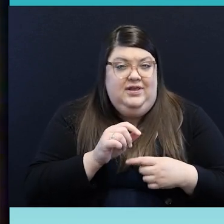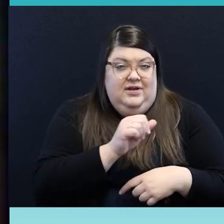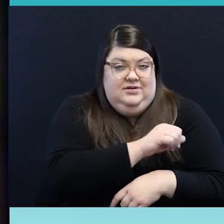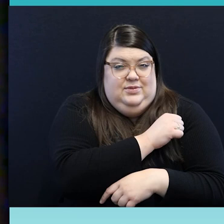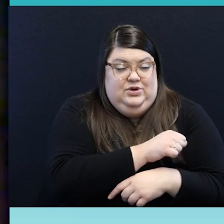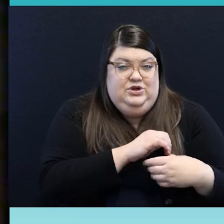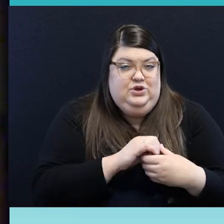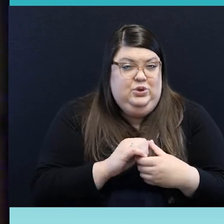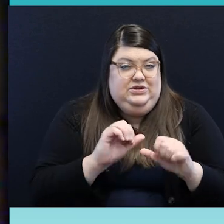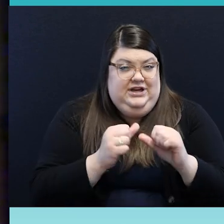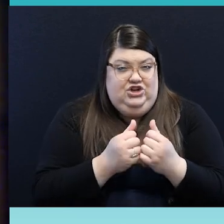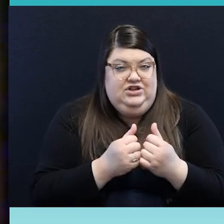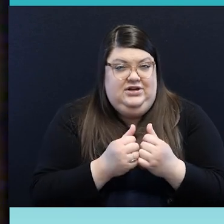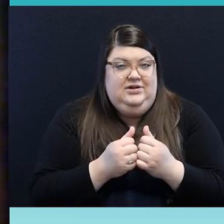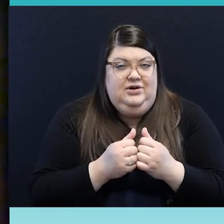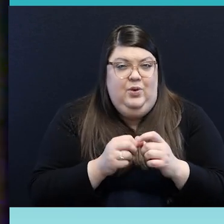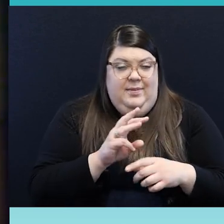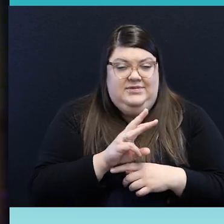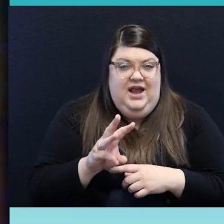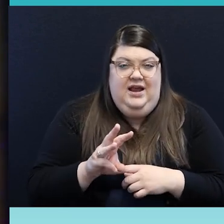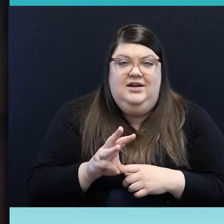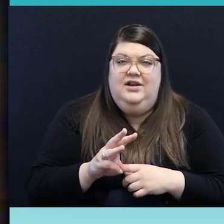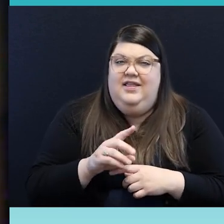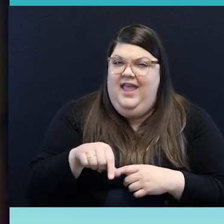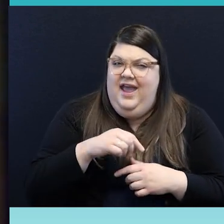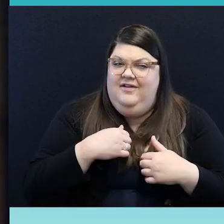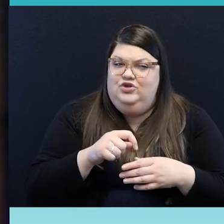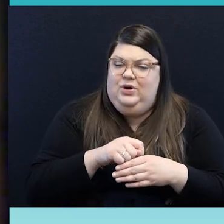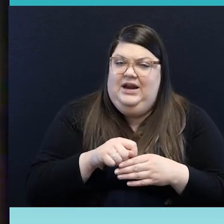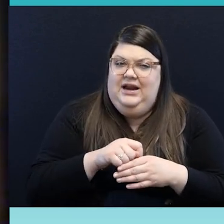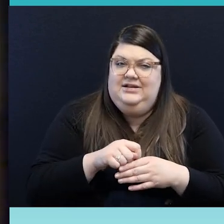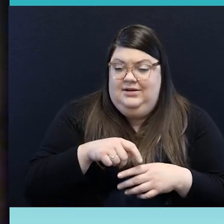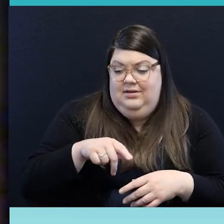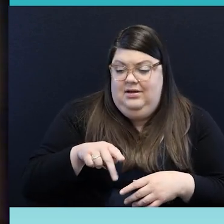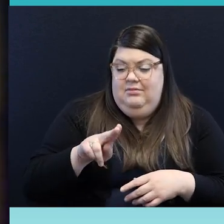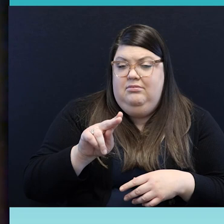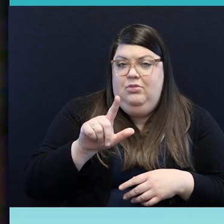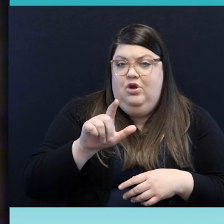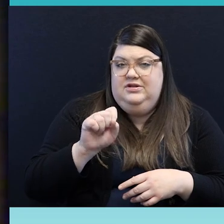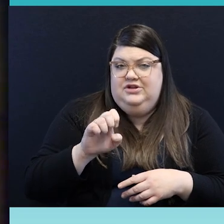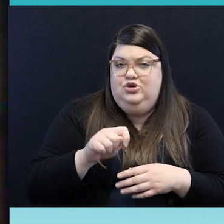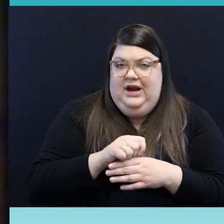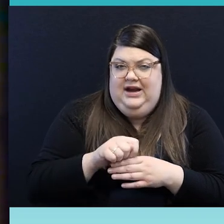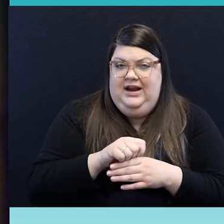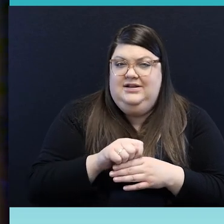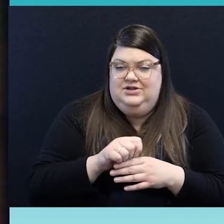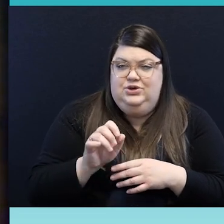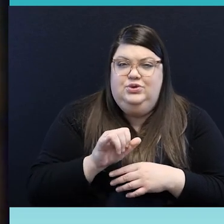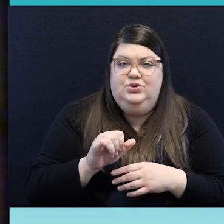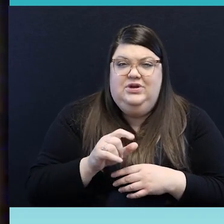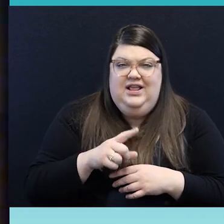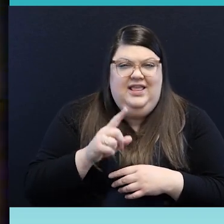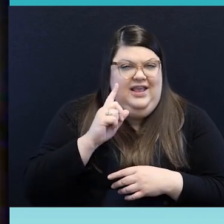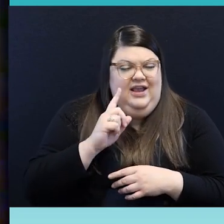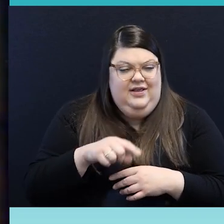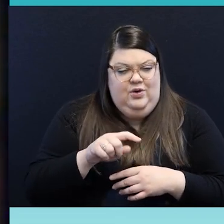website on our End of Life Care Partnership website also. And they have trainings, they have POLST trainings. And I